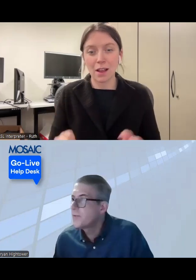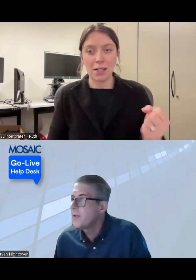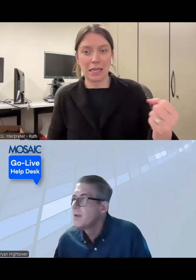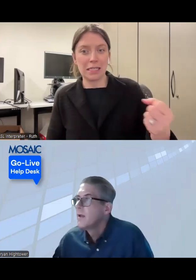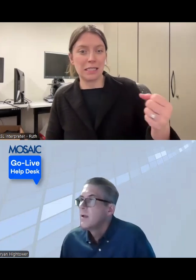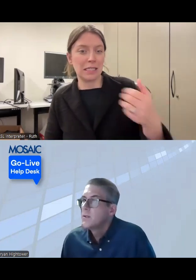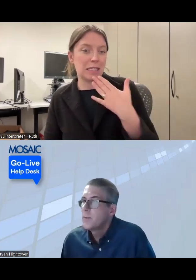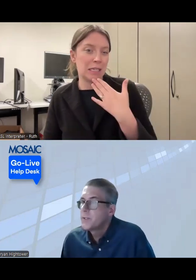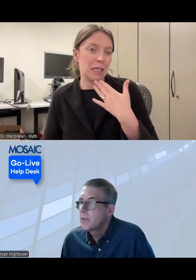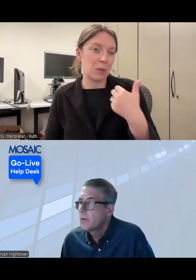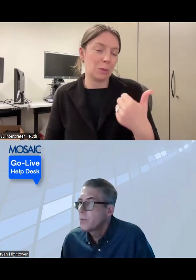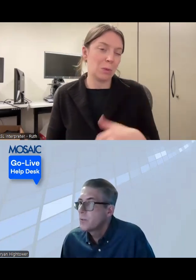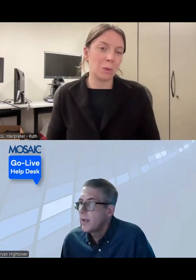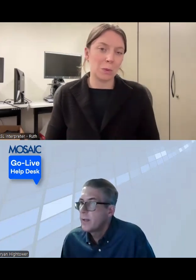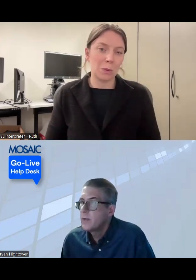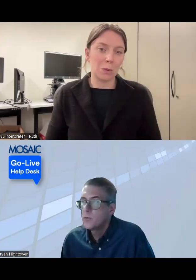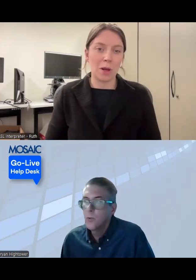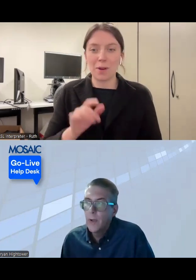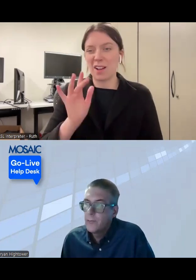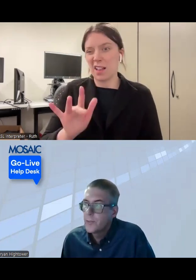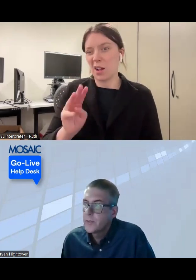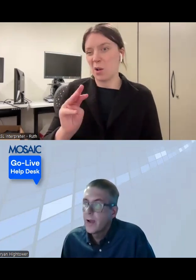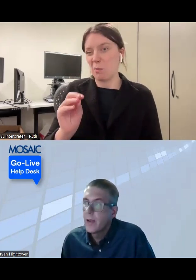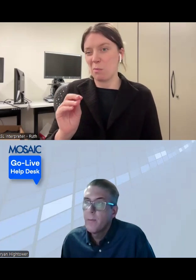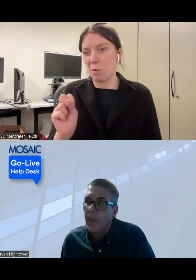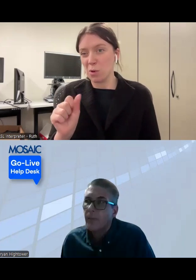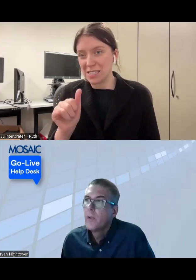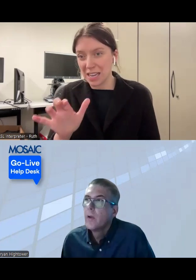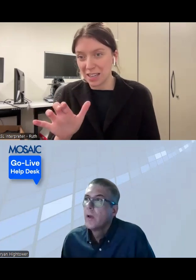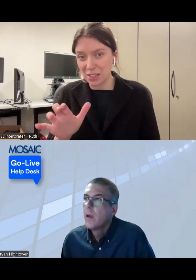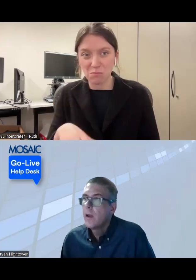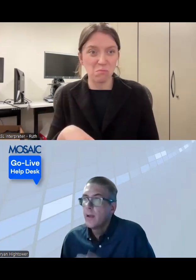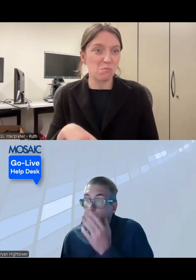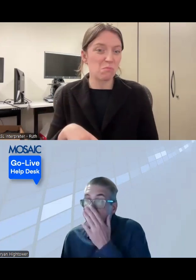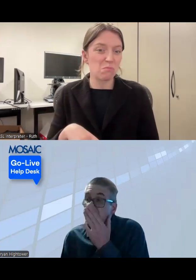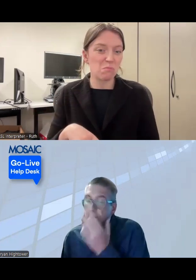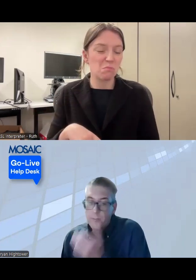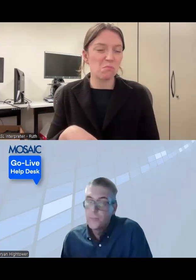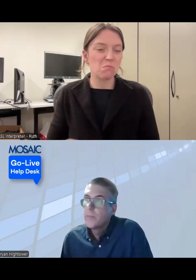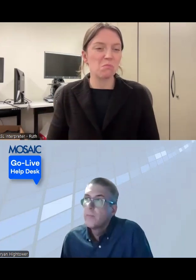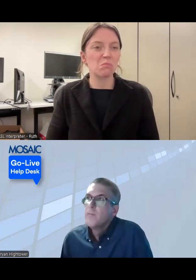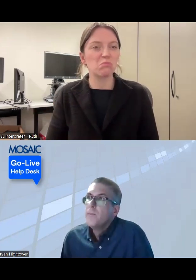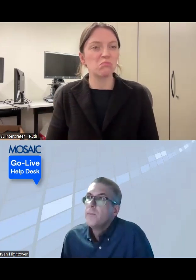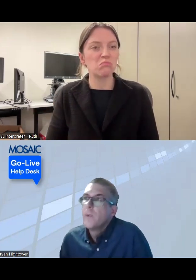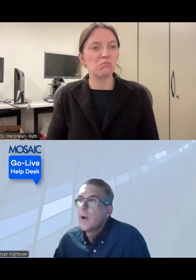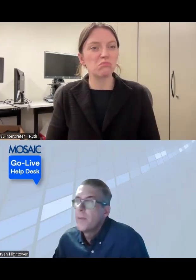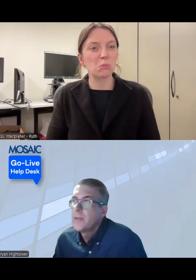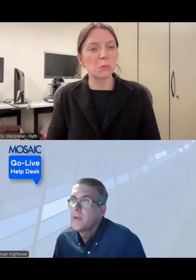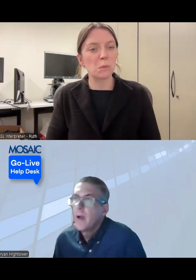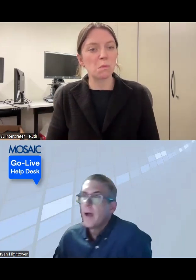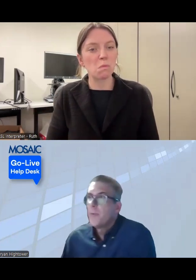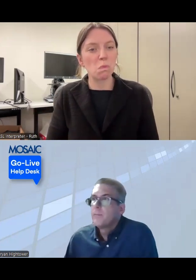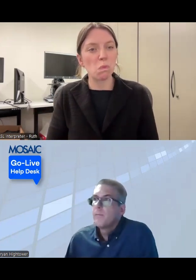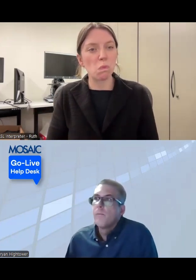Thanks, Tiffany. So I'm just going to go to Mosaic the usual way from the tile. And up on